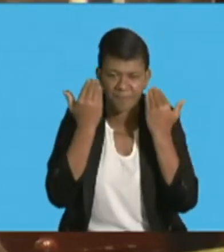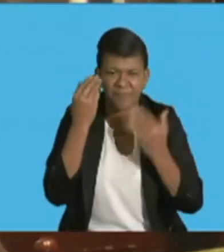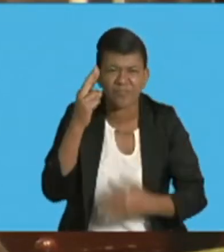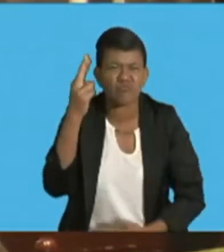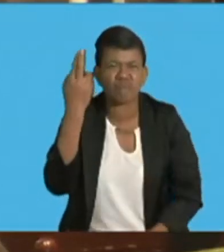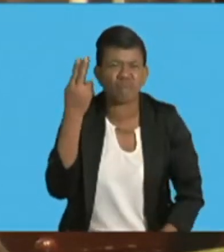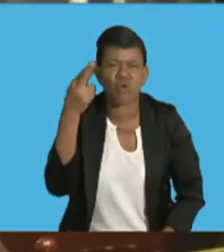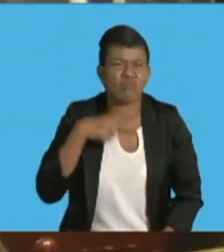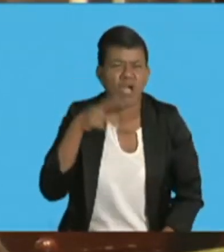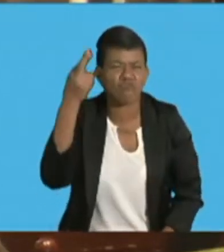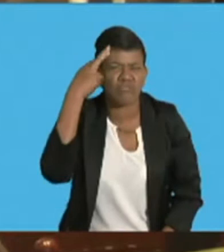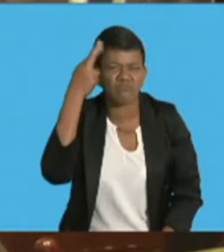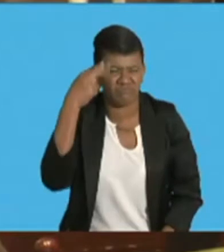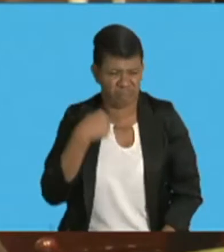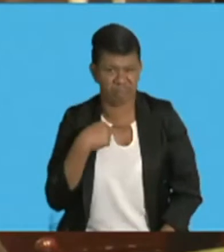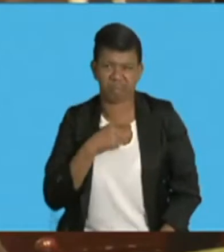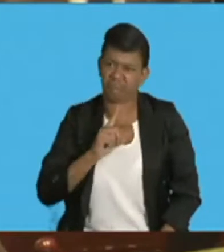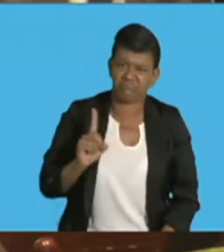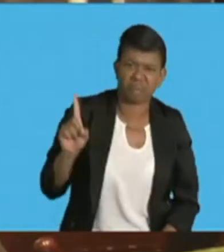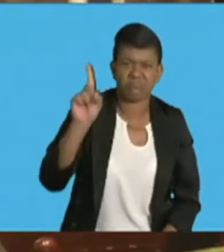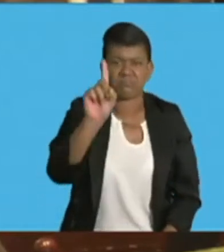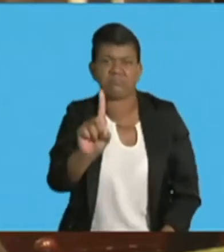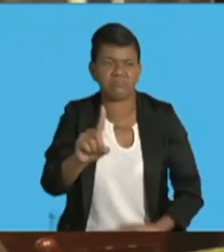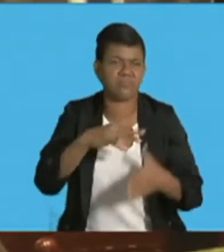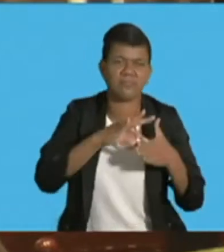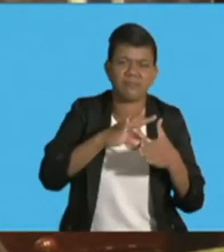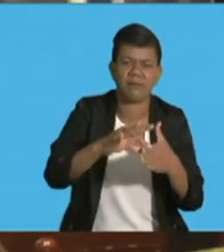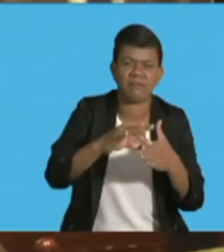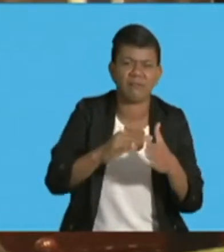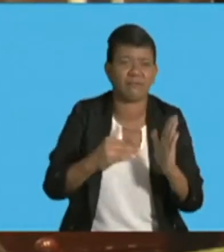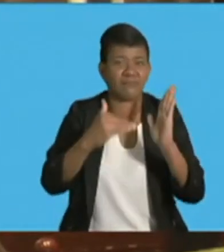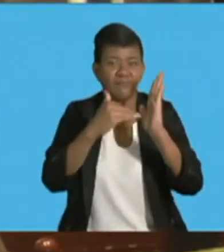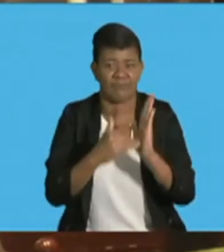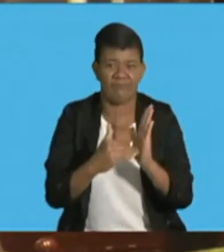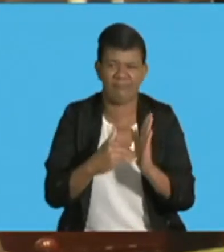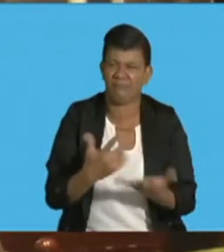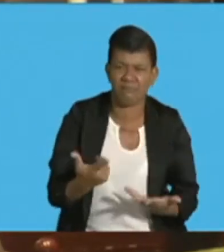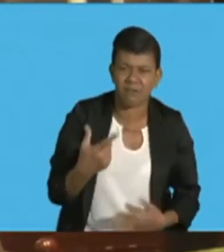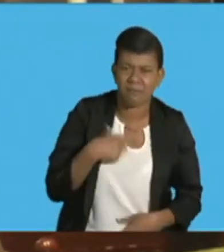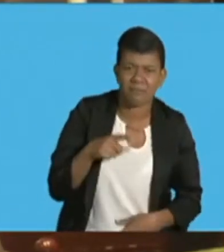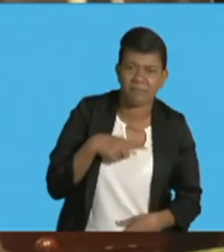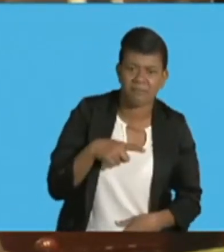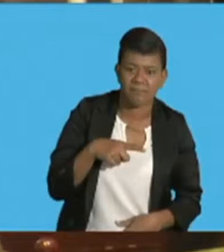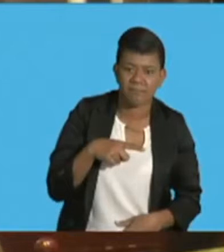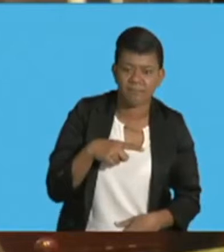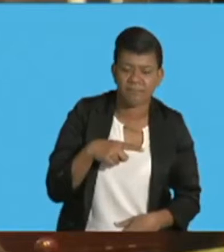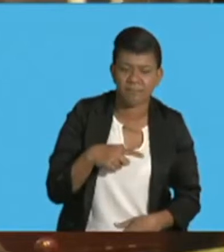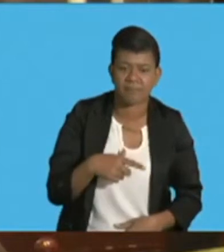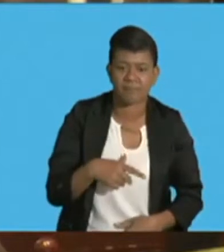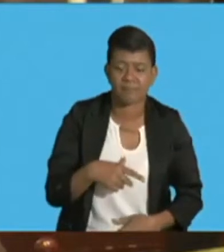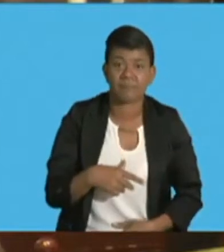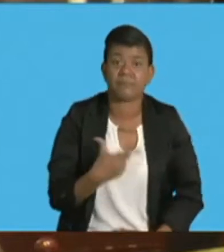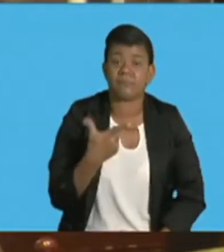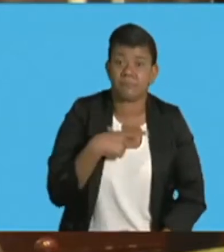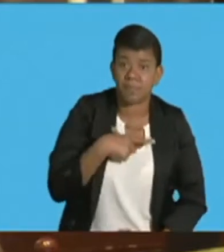actively taking leadership role opportunities in the global arena to influence the discourse on international financing in favor of national development needs is because we need